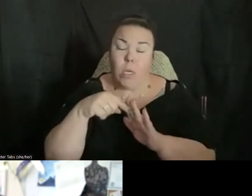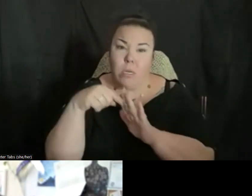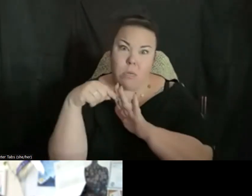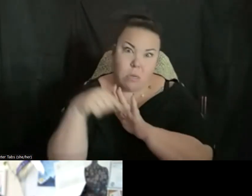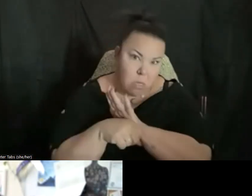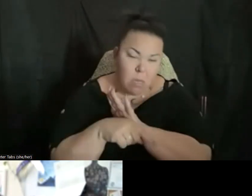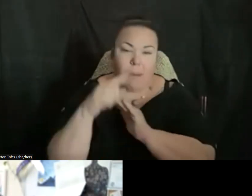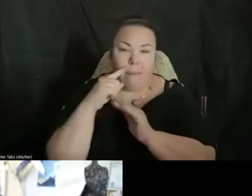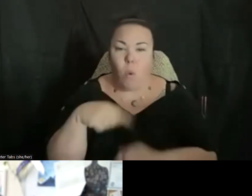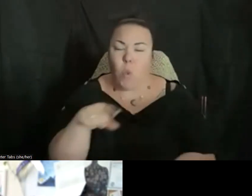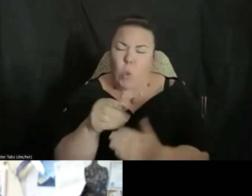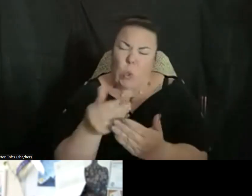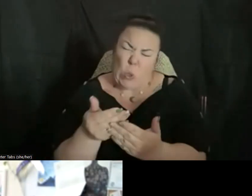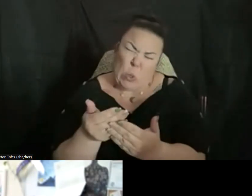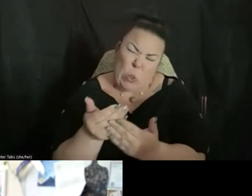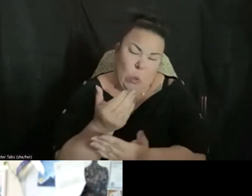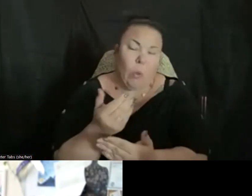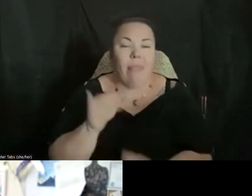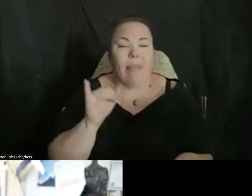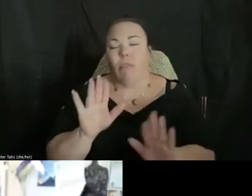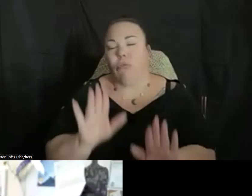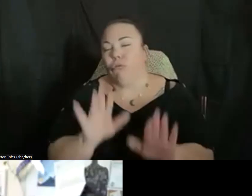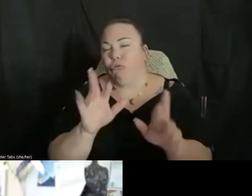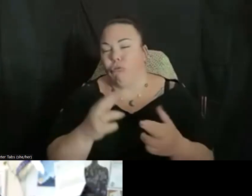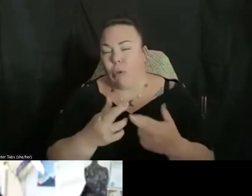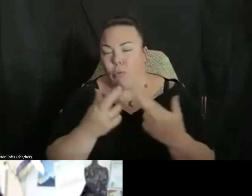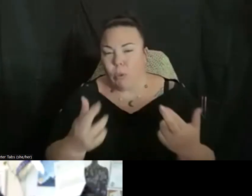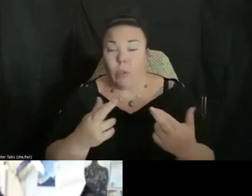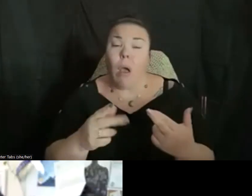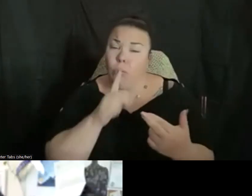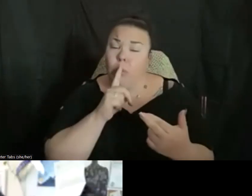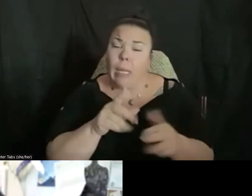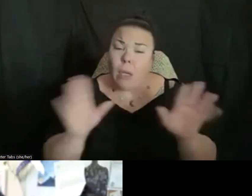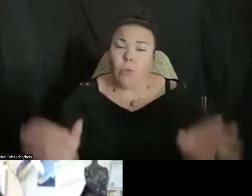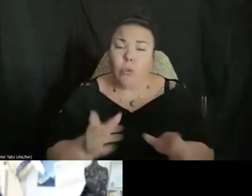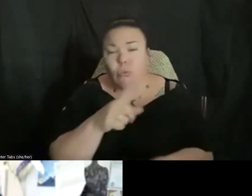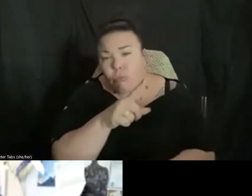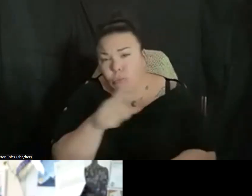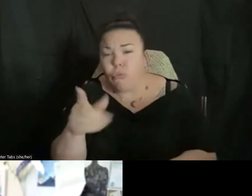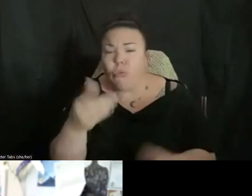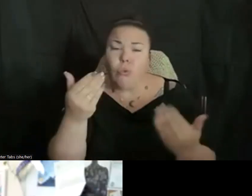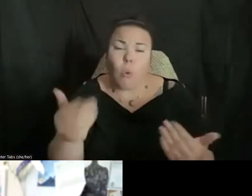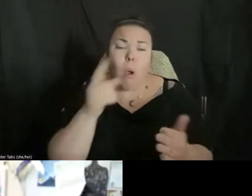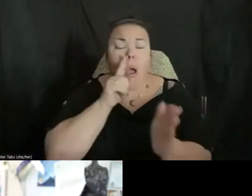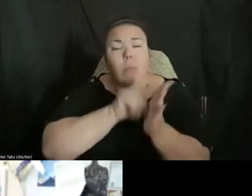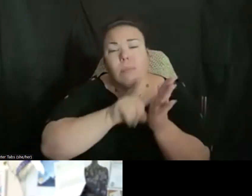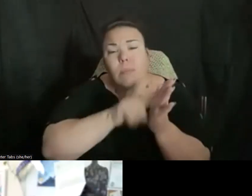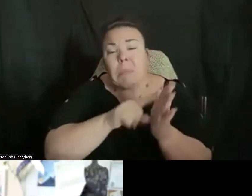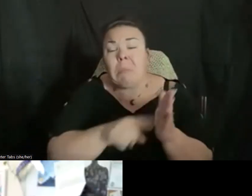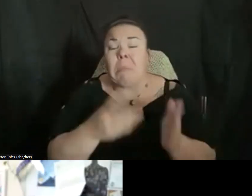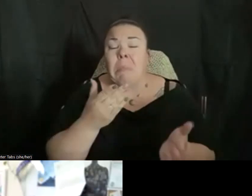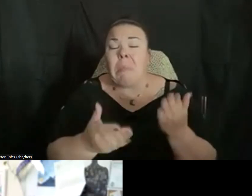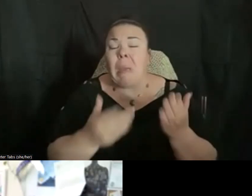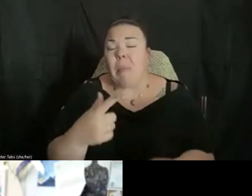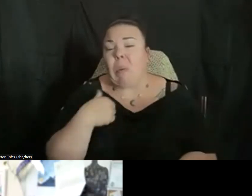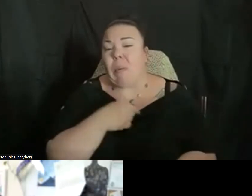And so it's a really great resource, and I encourage you to look at both of those things to see where we might be able to assist you in the work that you